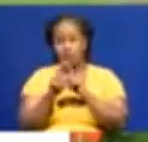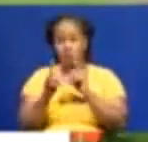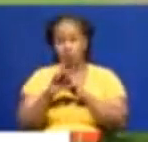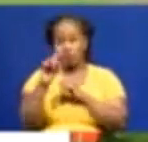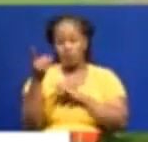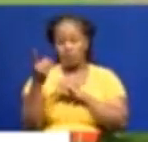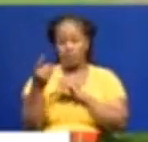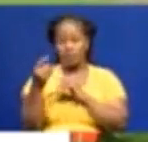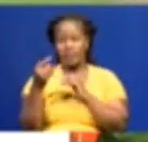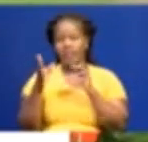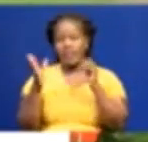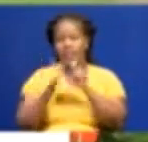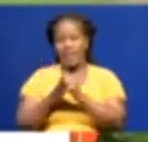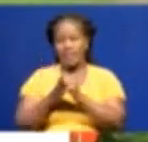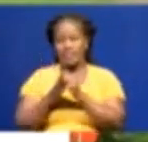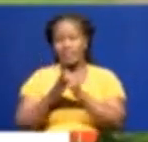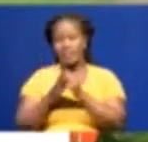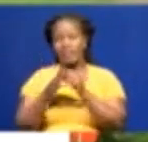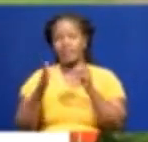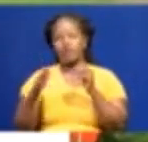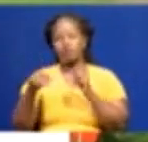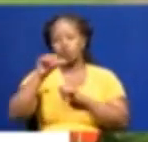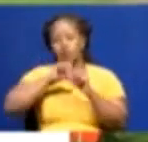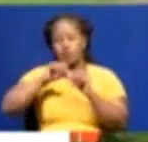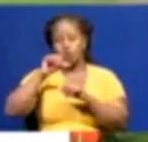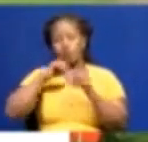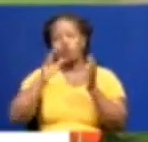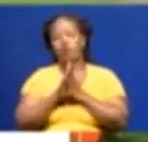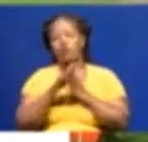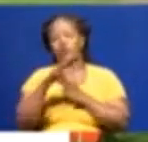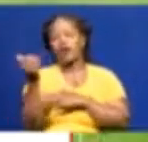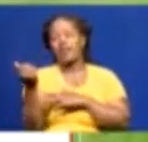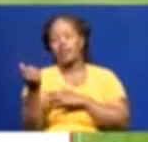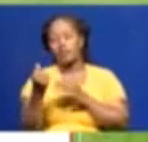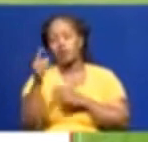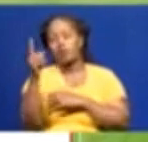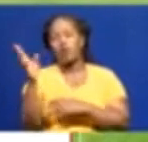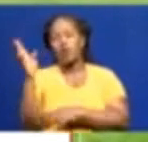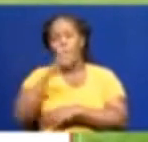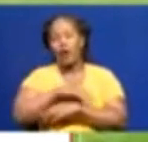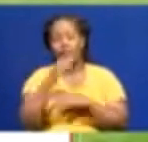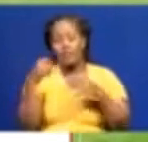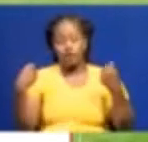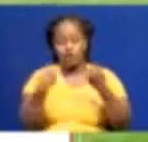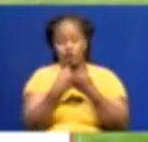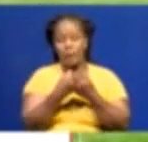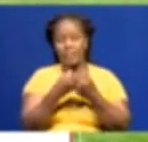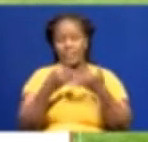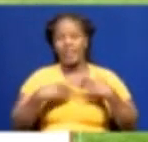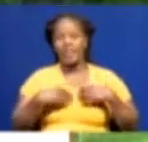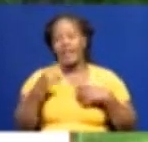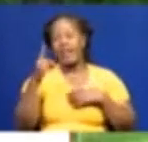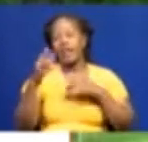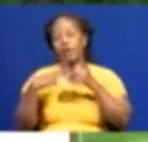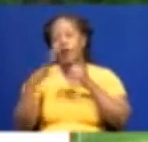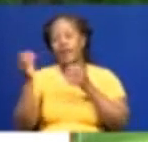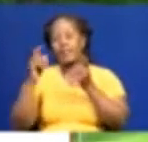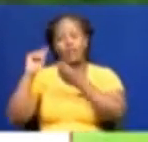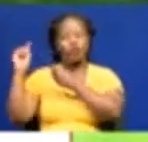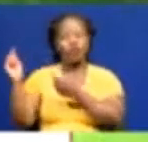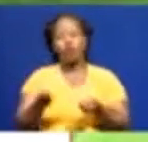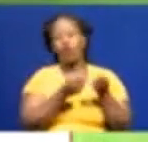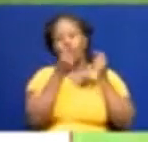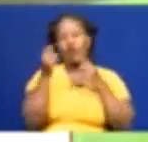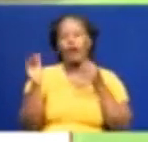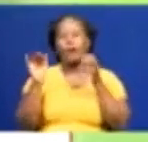9 holes and 23 points on the second 9 holes. The one-day tournament attracted 180 golfers. This is